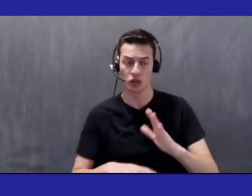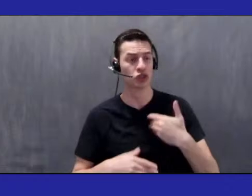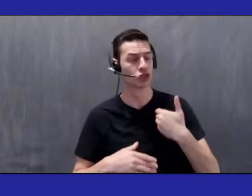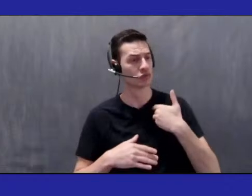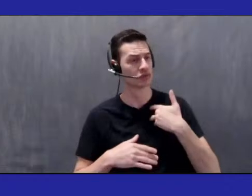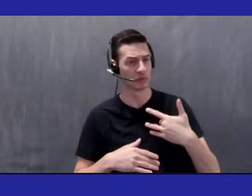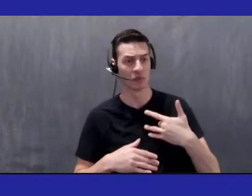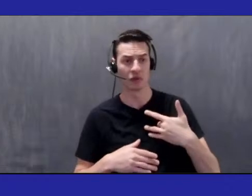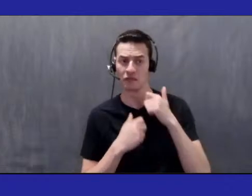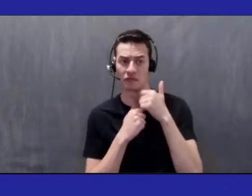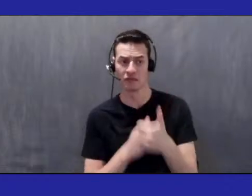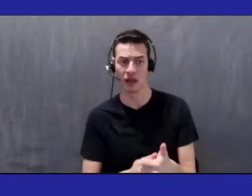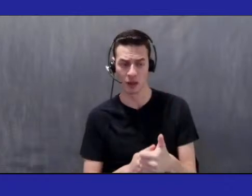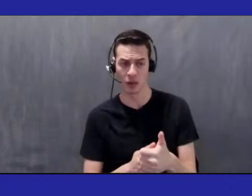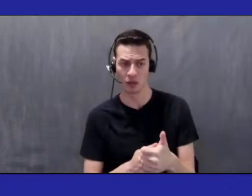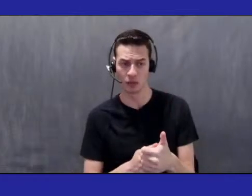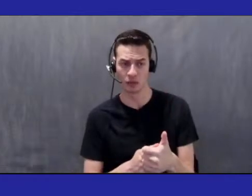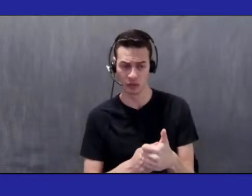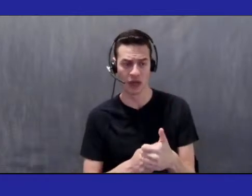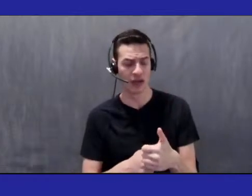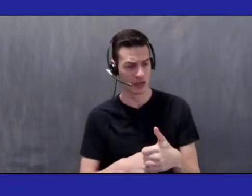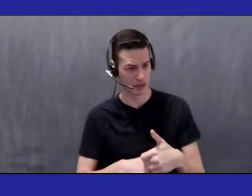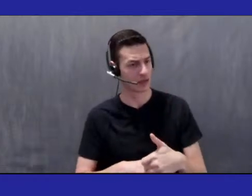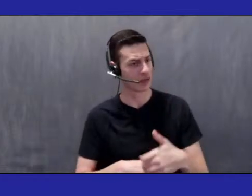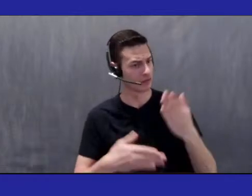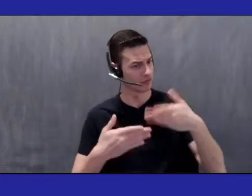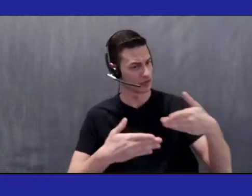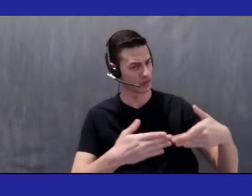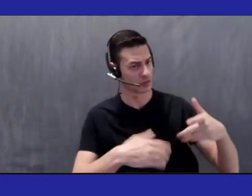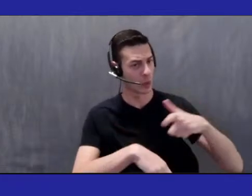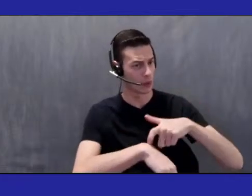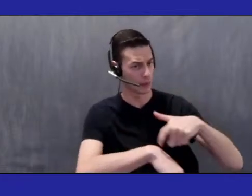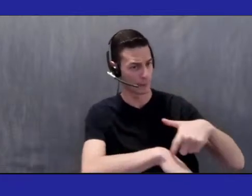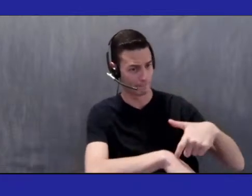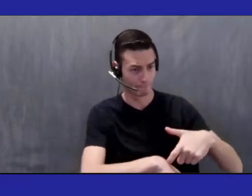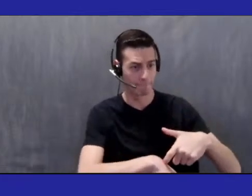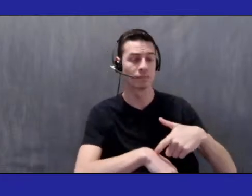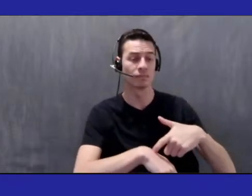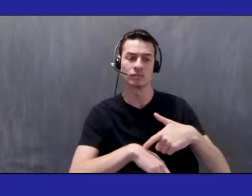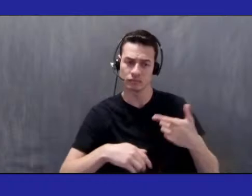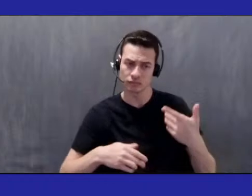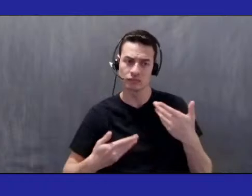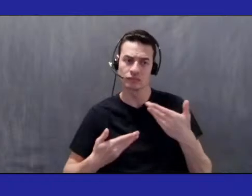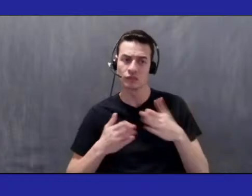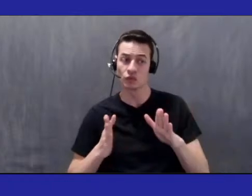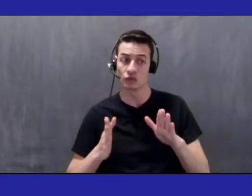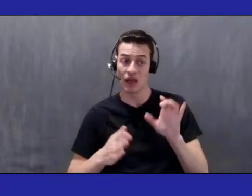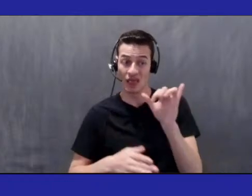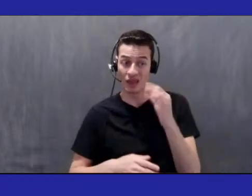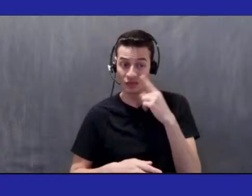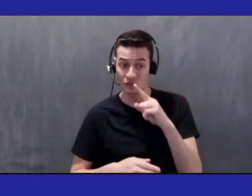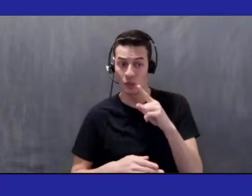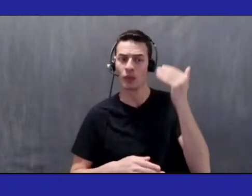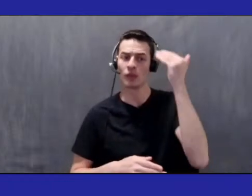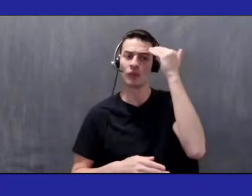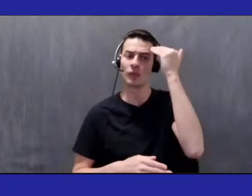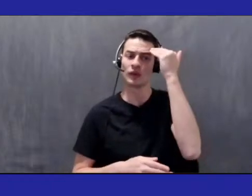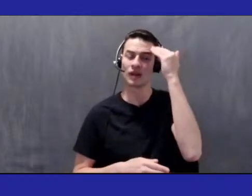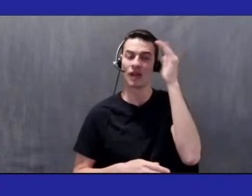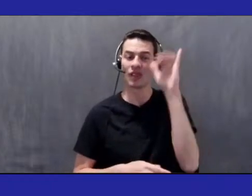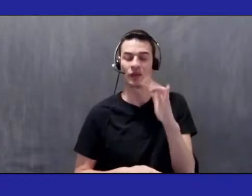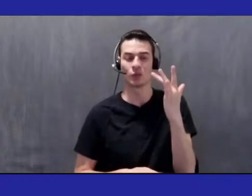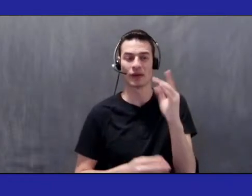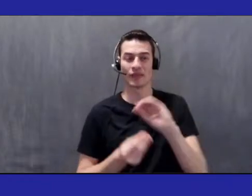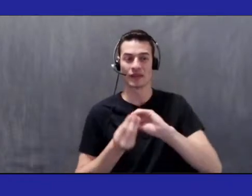having completed this training, which I think, too, again, brings about the awareness, which is why the numbers for the complaints